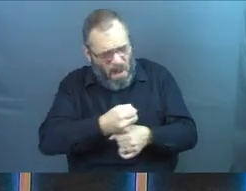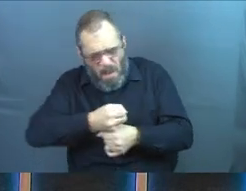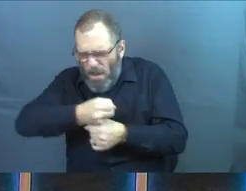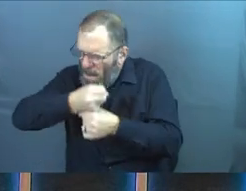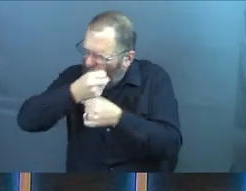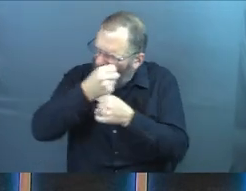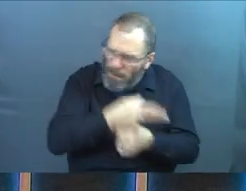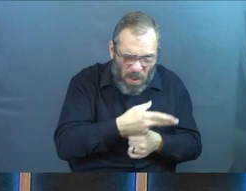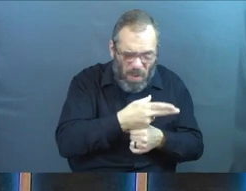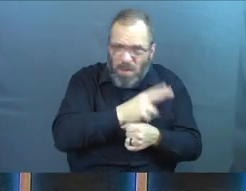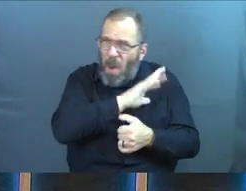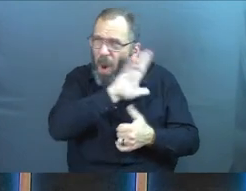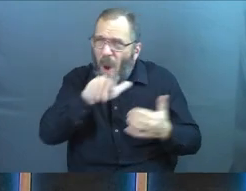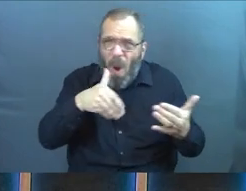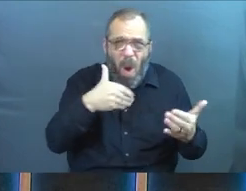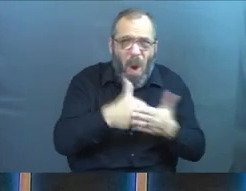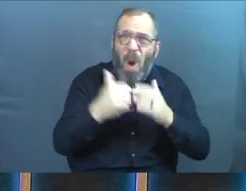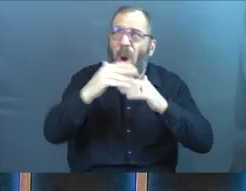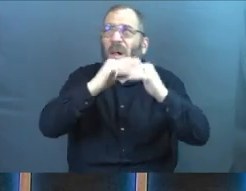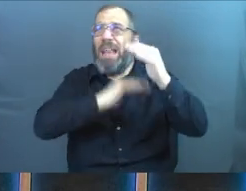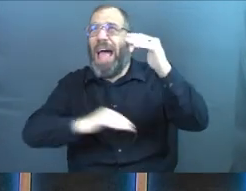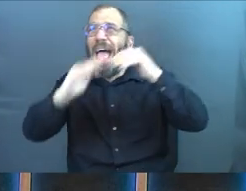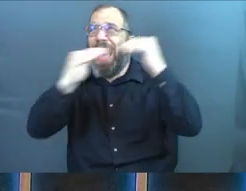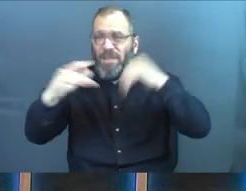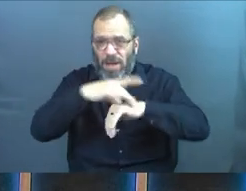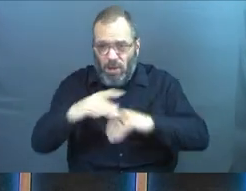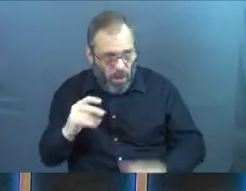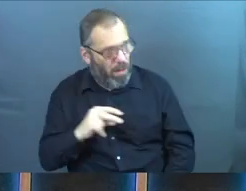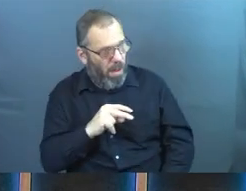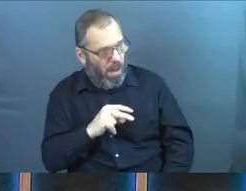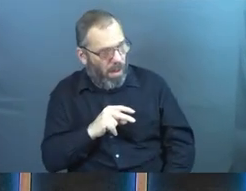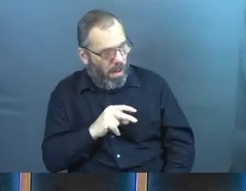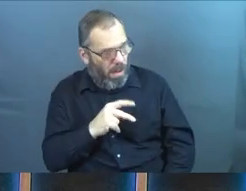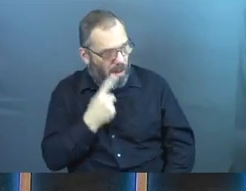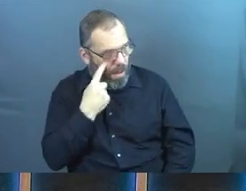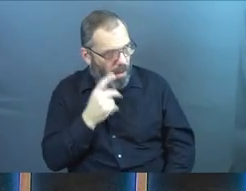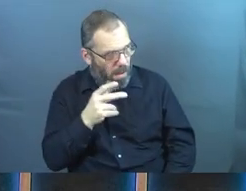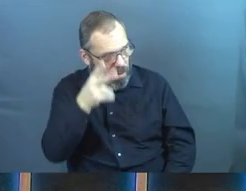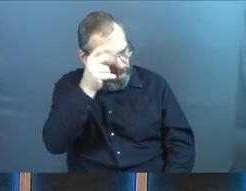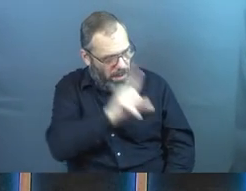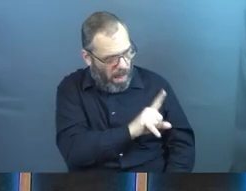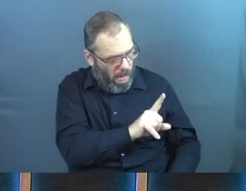Satan. Everybody in heaven and on earth could see it.